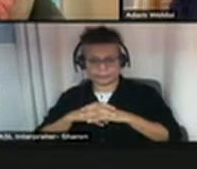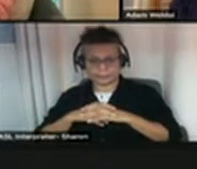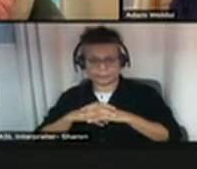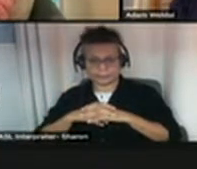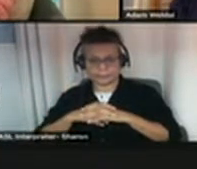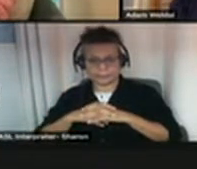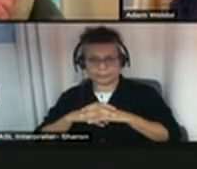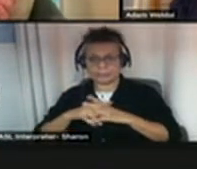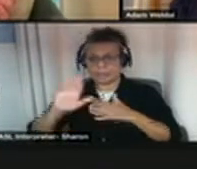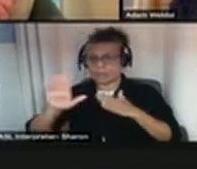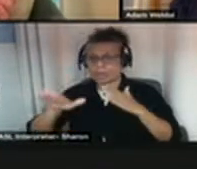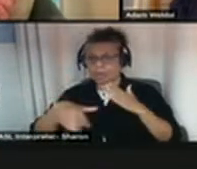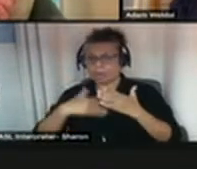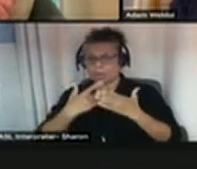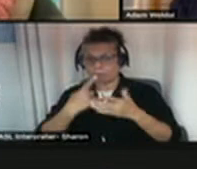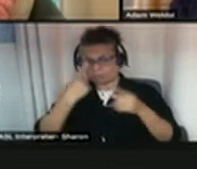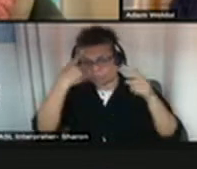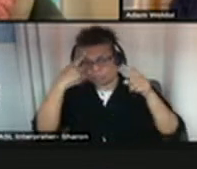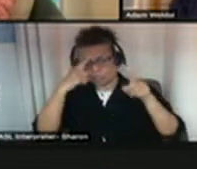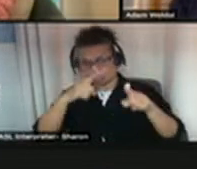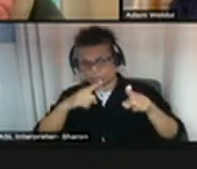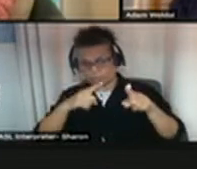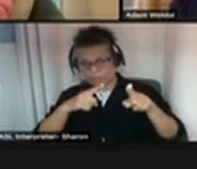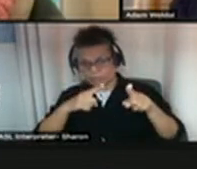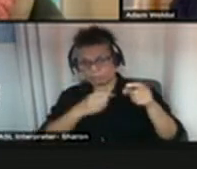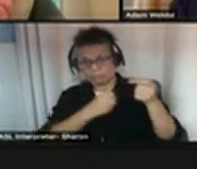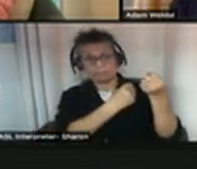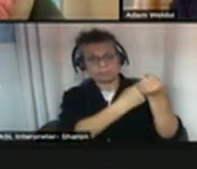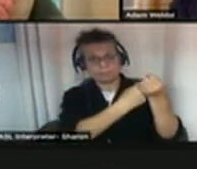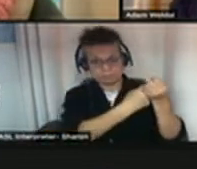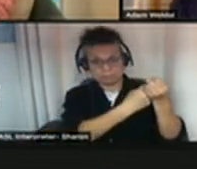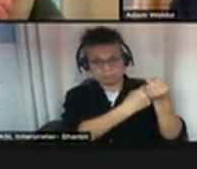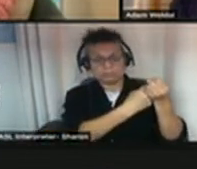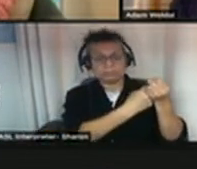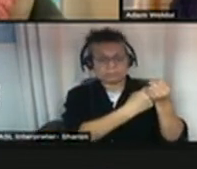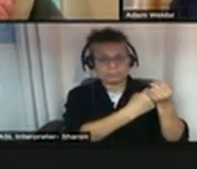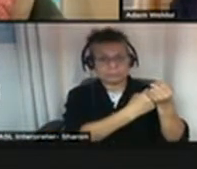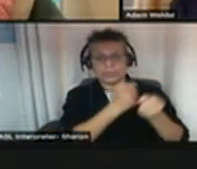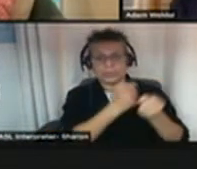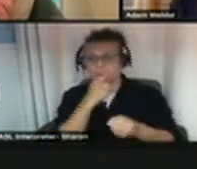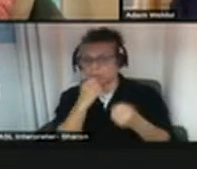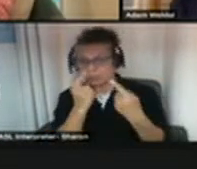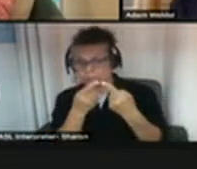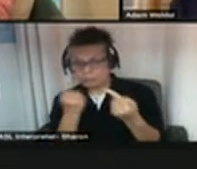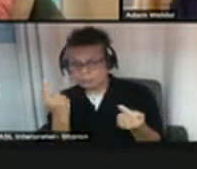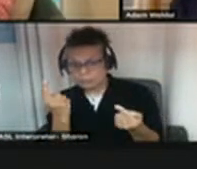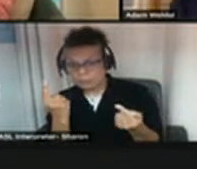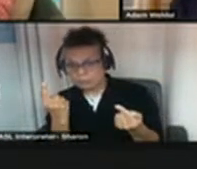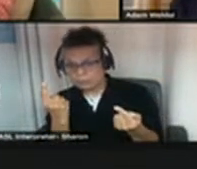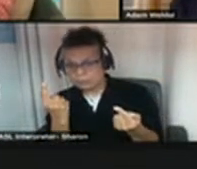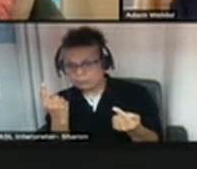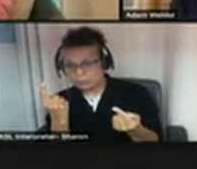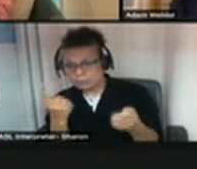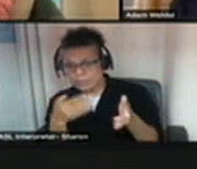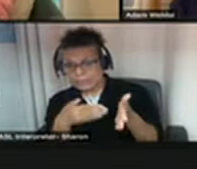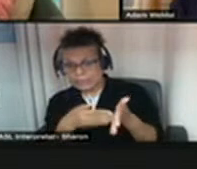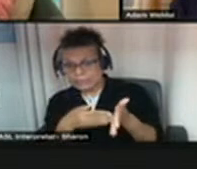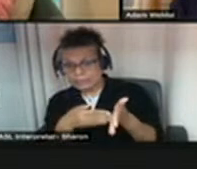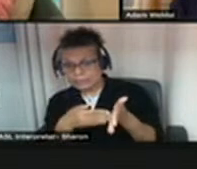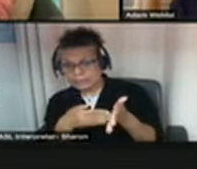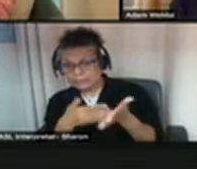All those in favor say aye. Aye. Aye. Aye. Anybody opposed?